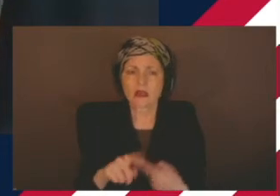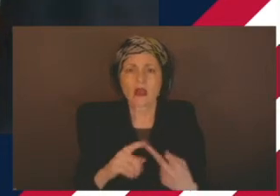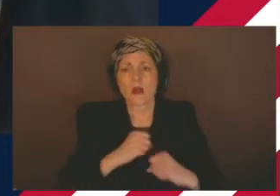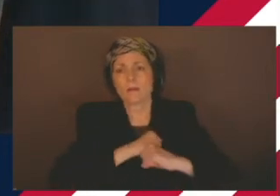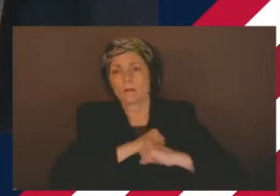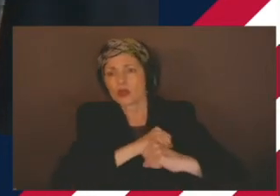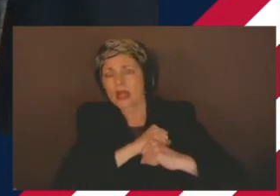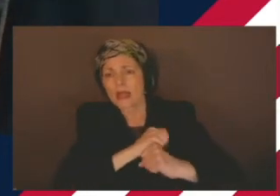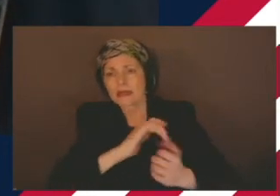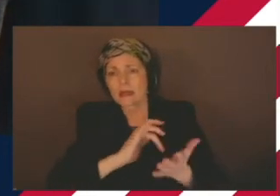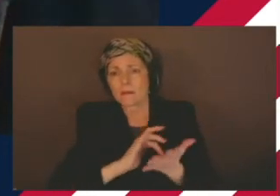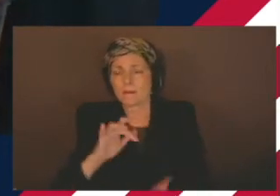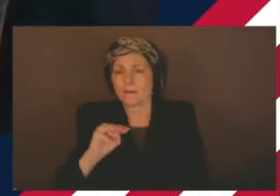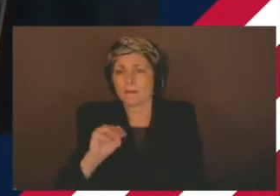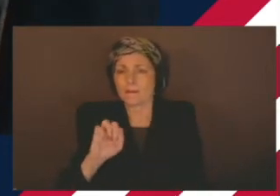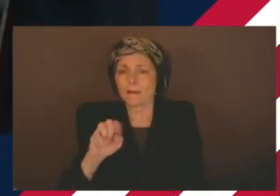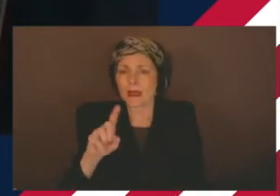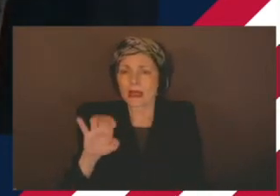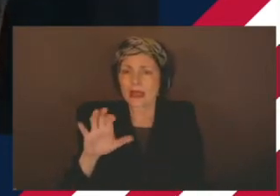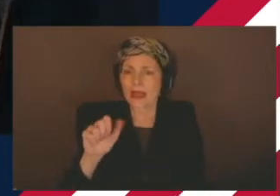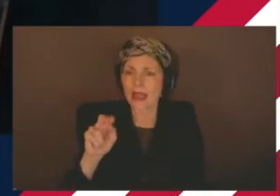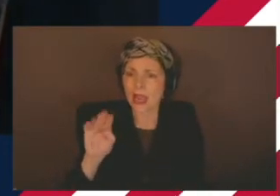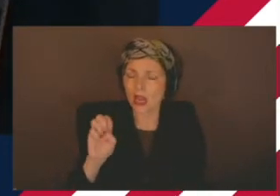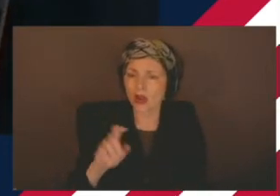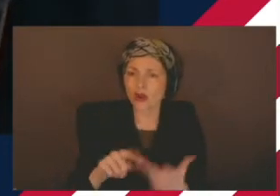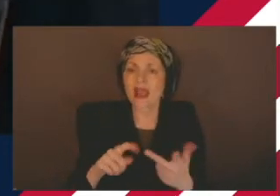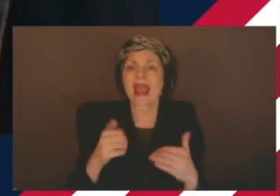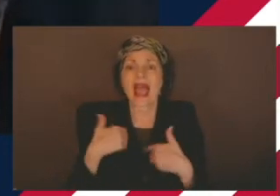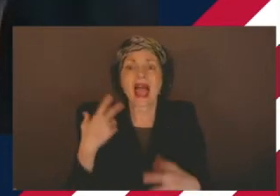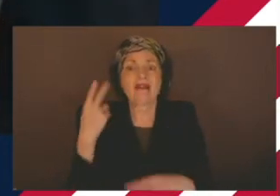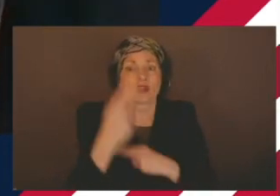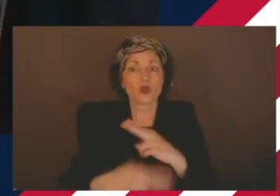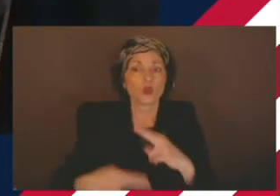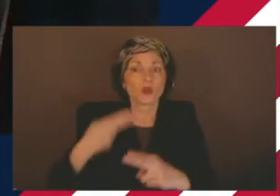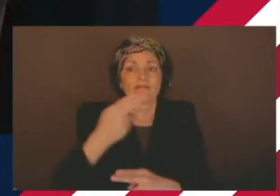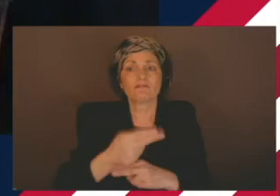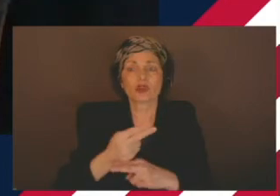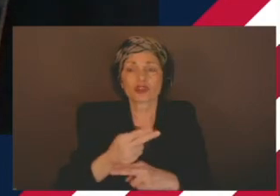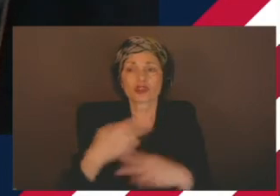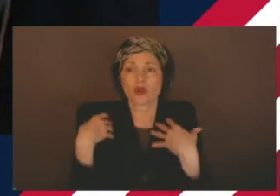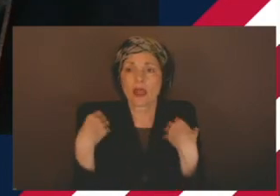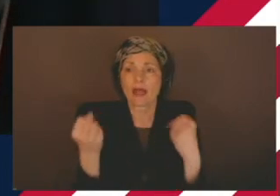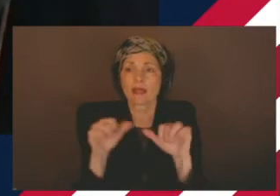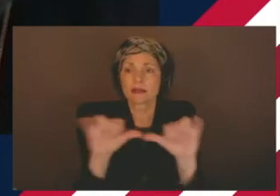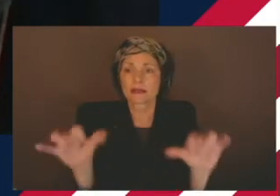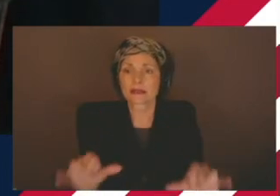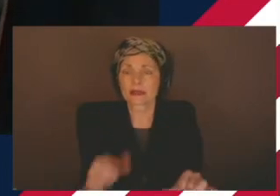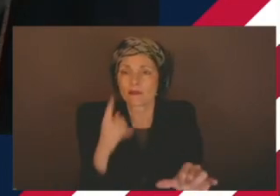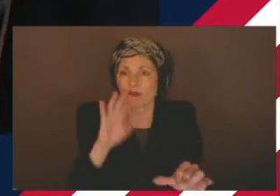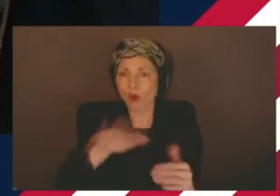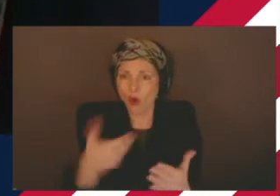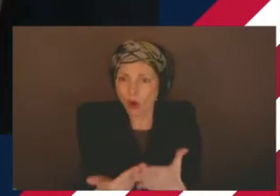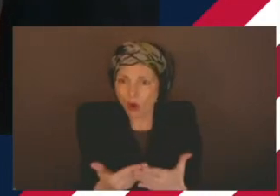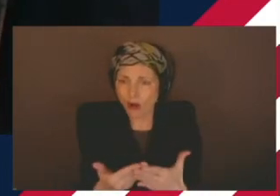single-payer universal healthcare system for all. We must end medical debt, secure access to water and utilities for all,